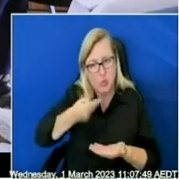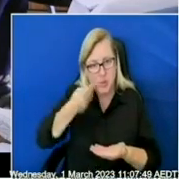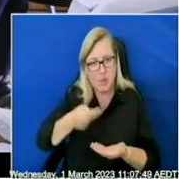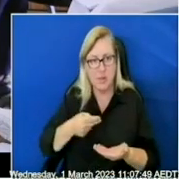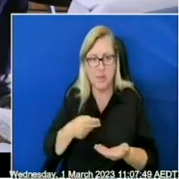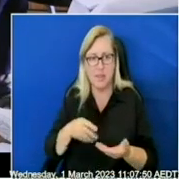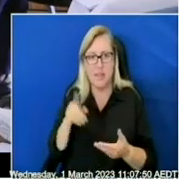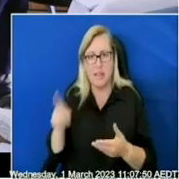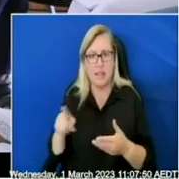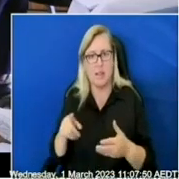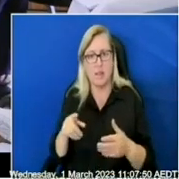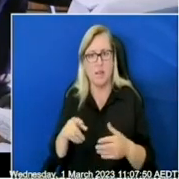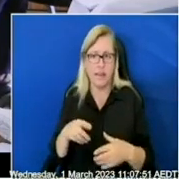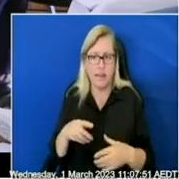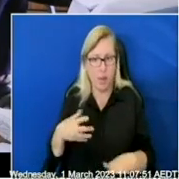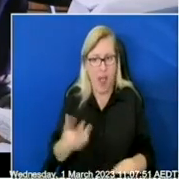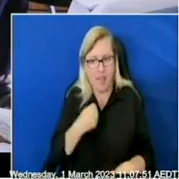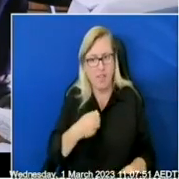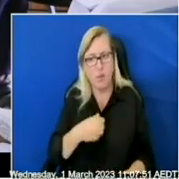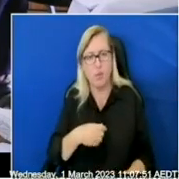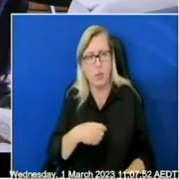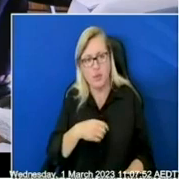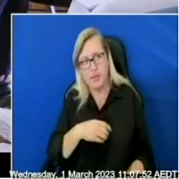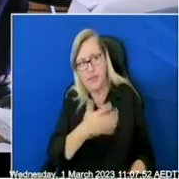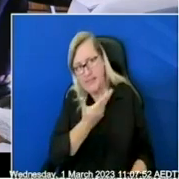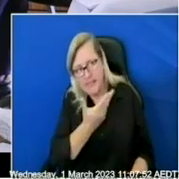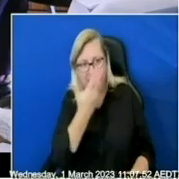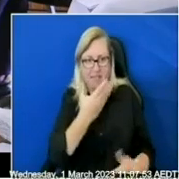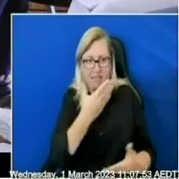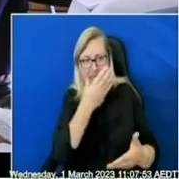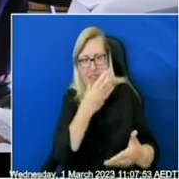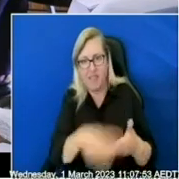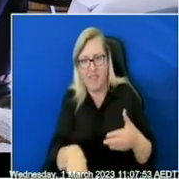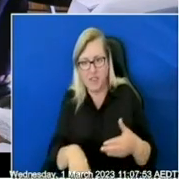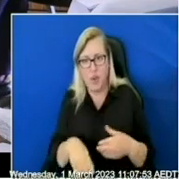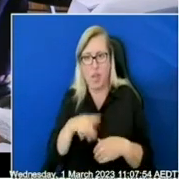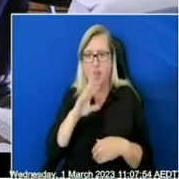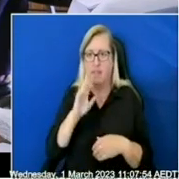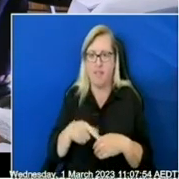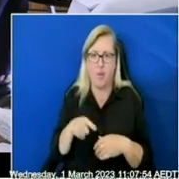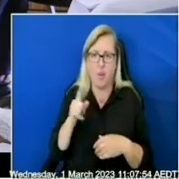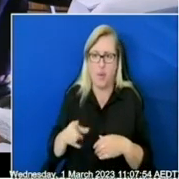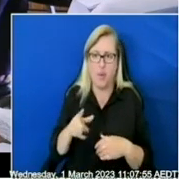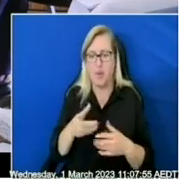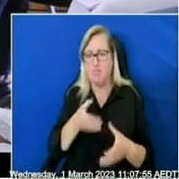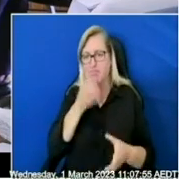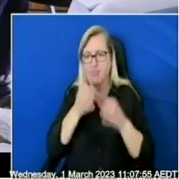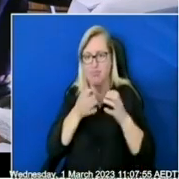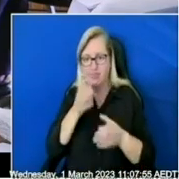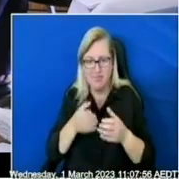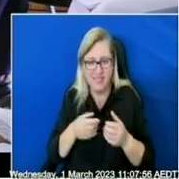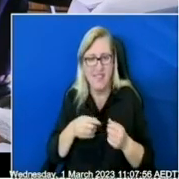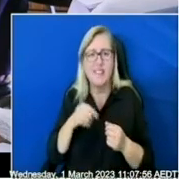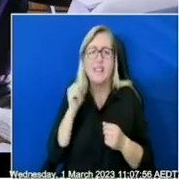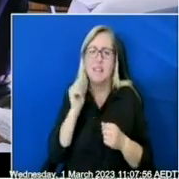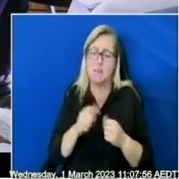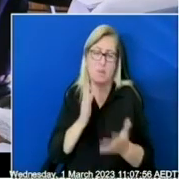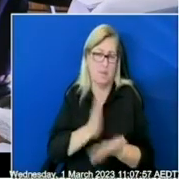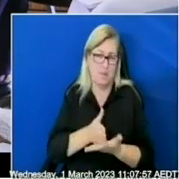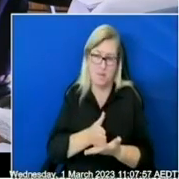wants $5 for a charge. Mm. So, but they were beautiful, beautiful, beautiful,